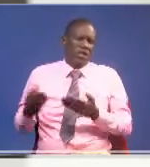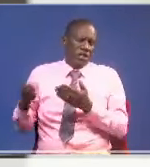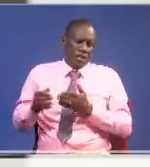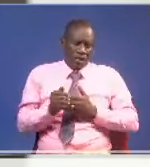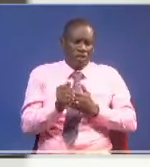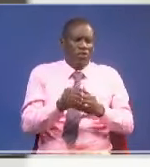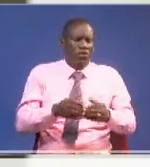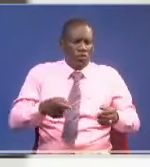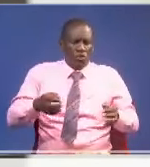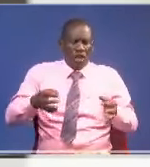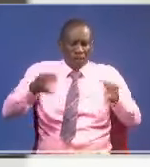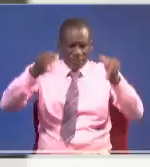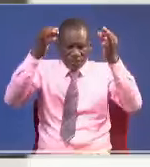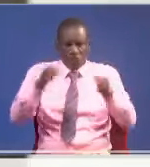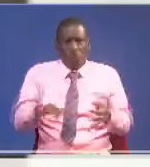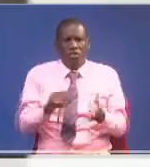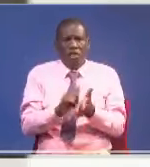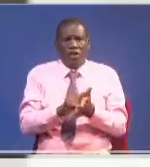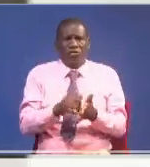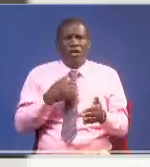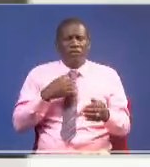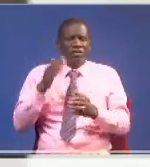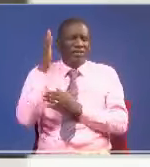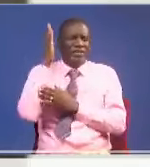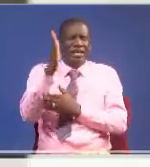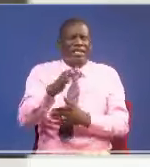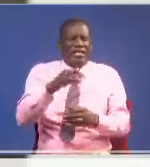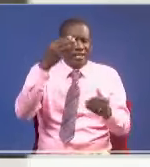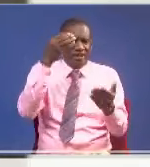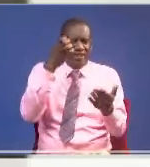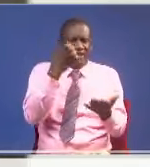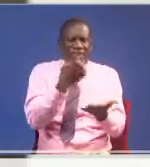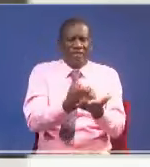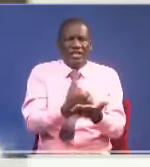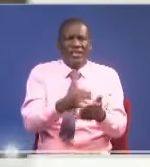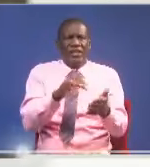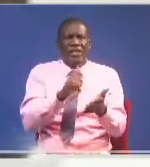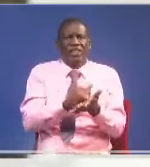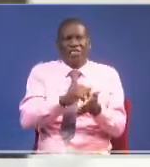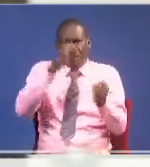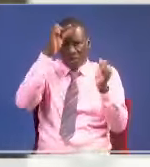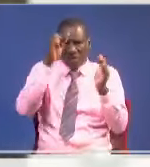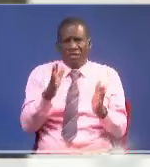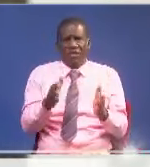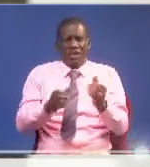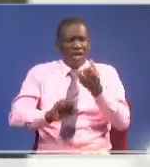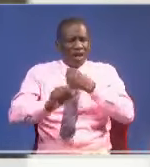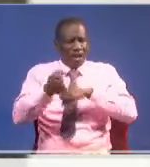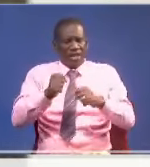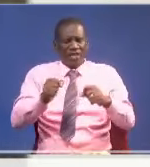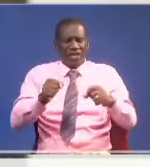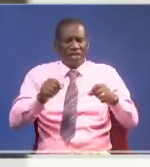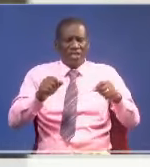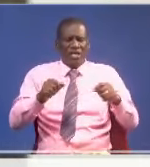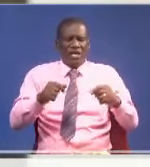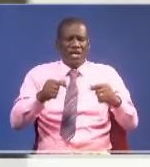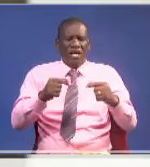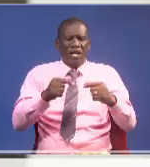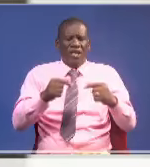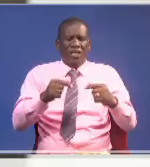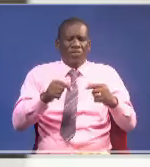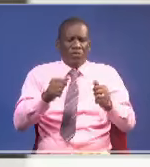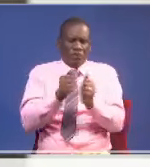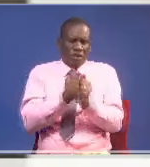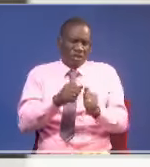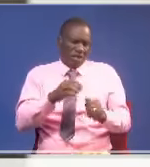is overwhelming and direct evidence that the governor acted in conflict of interest and